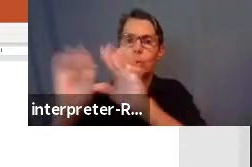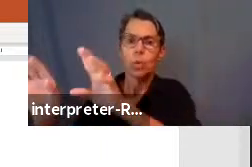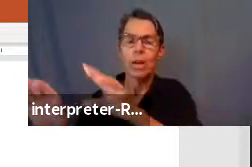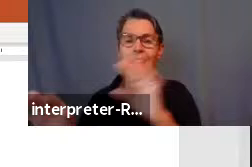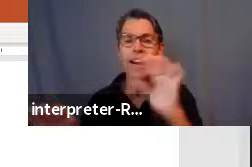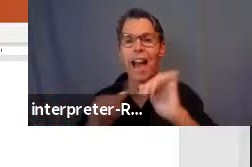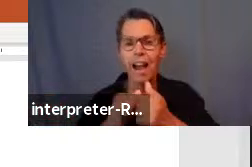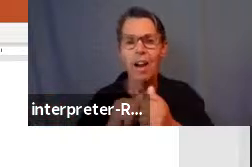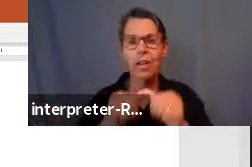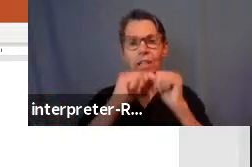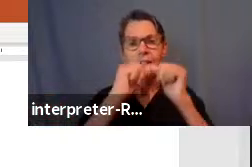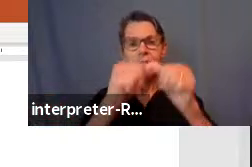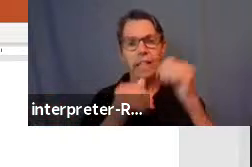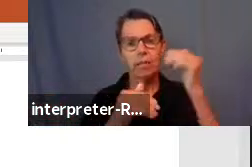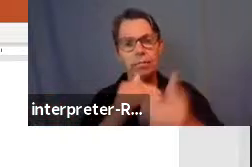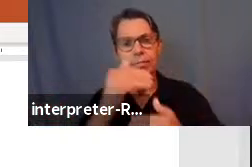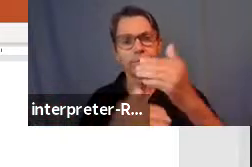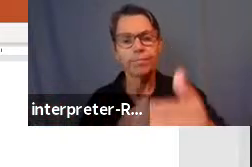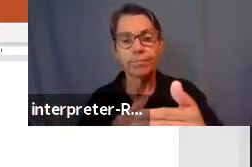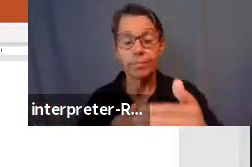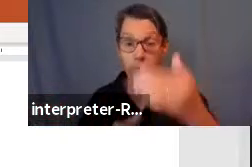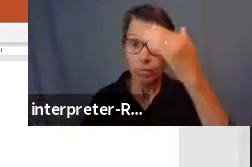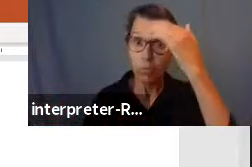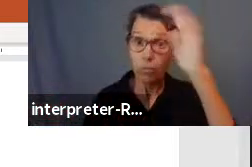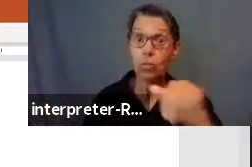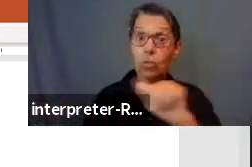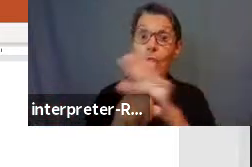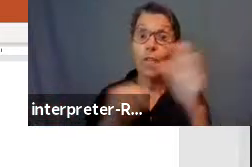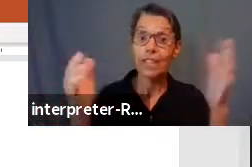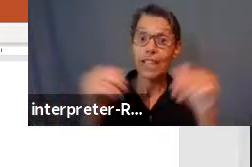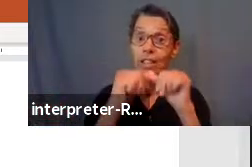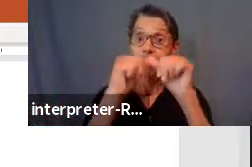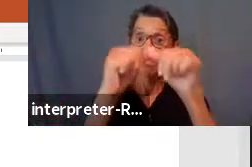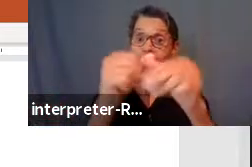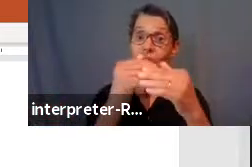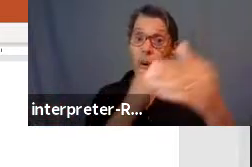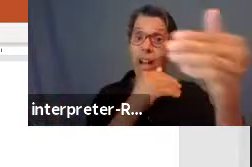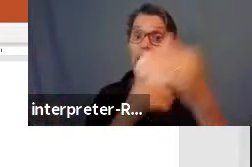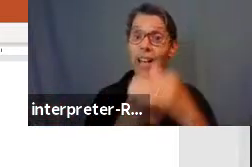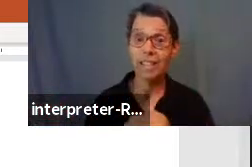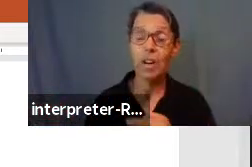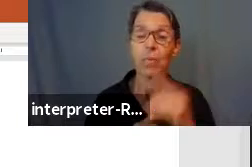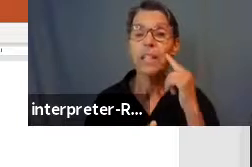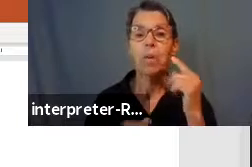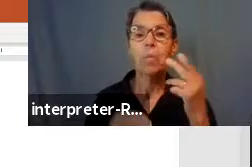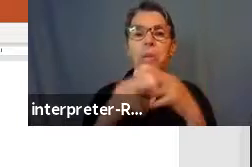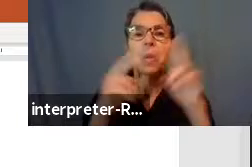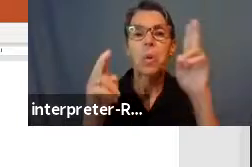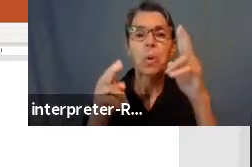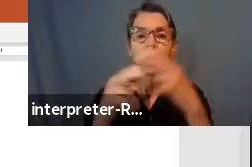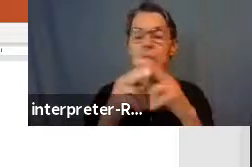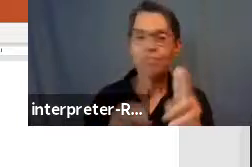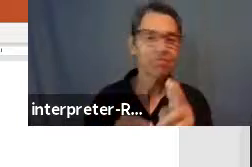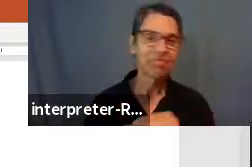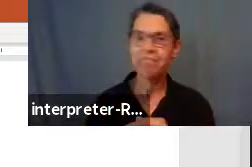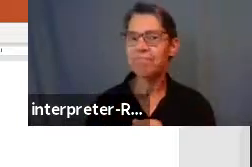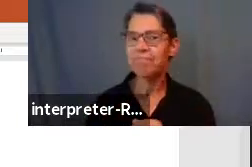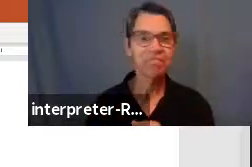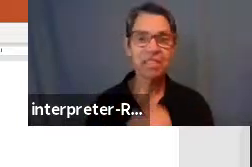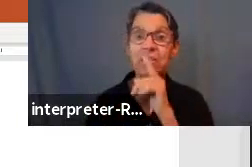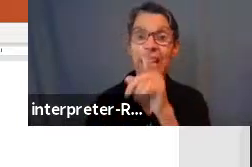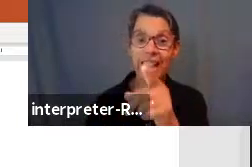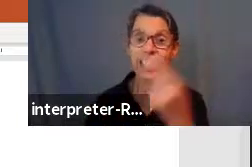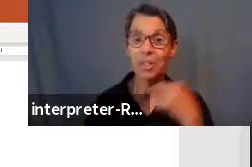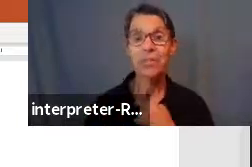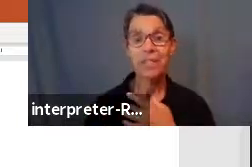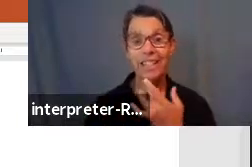process, because this is really here for a while. We keep thinking it's an acute conversation, but the reality is that we